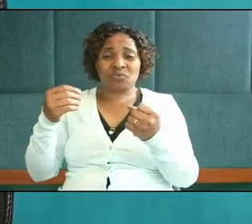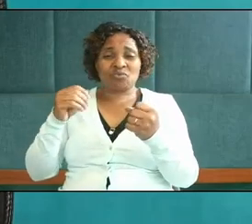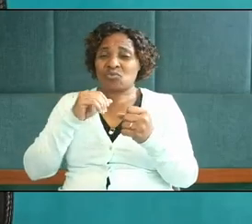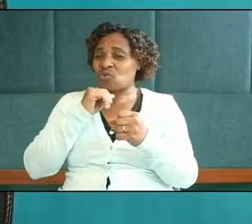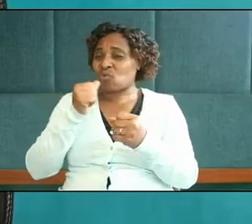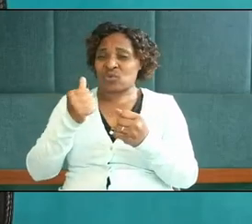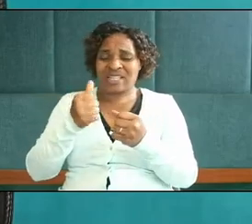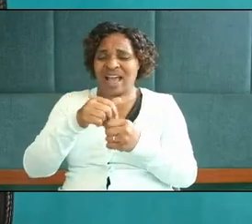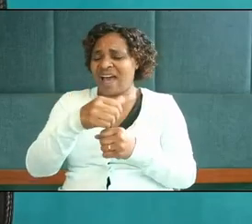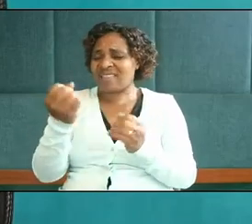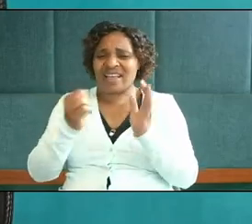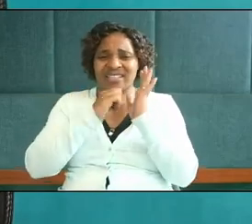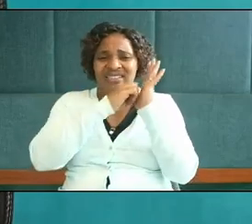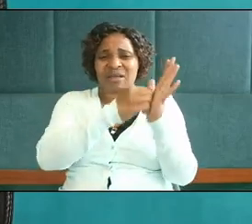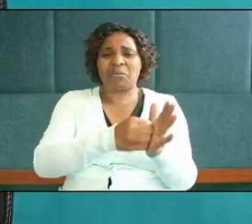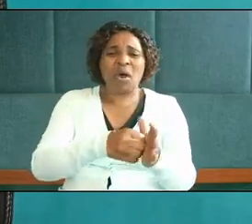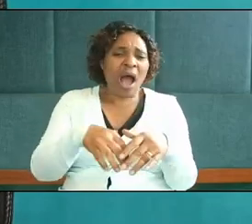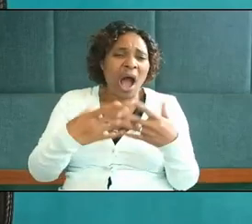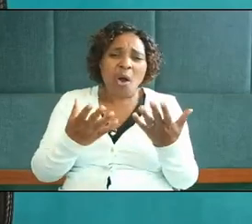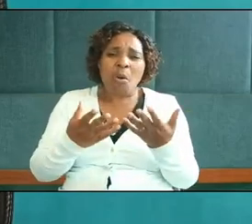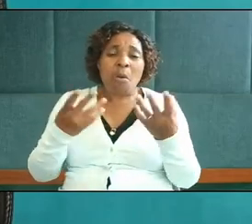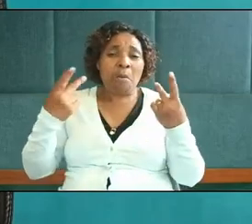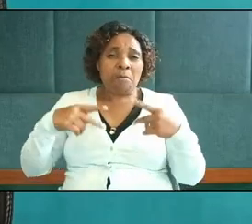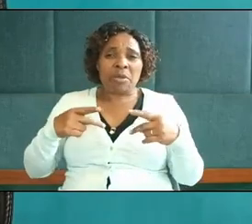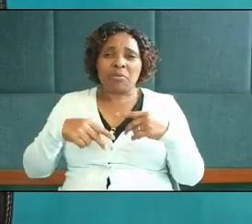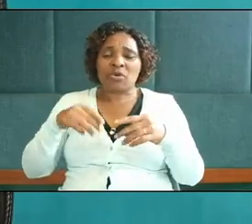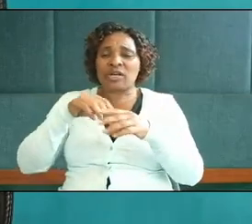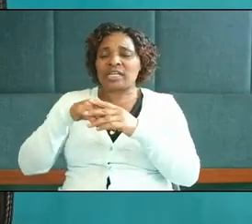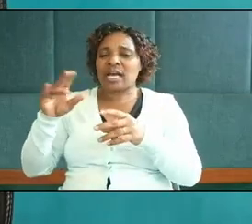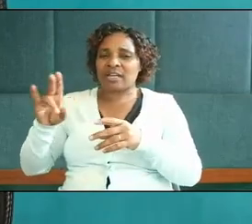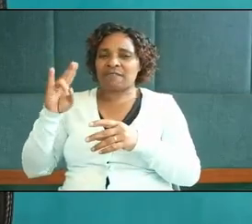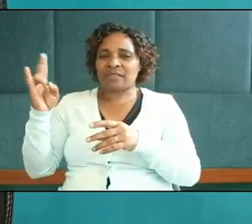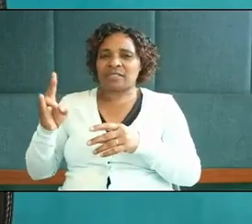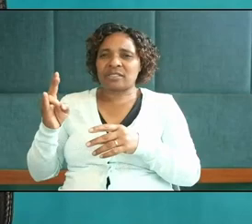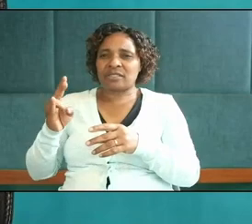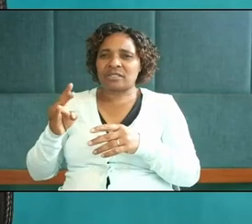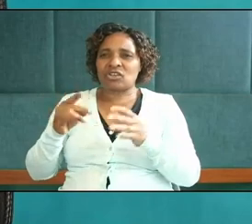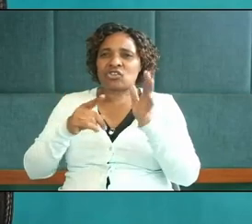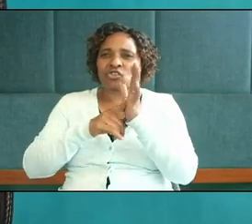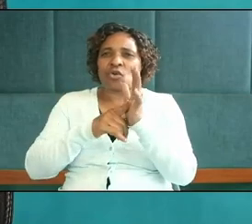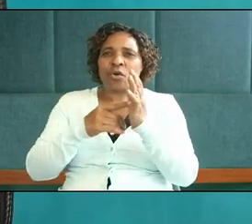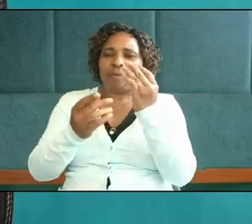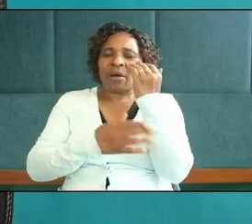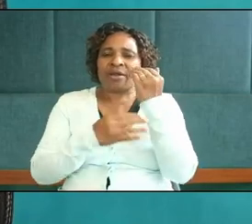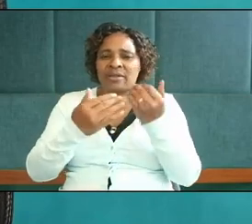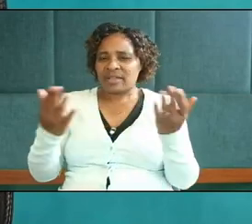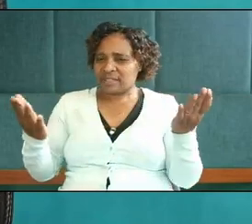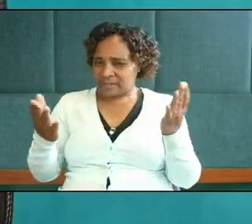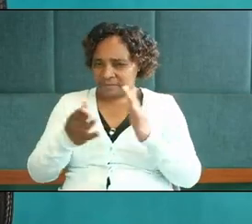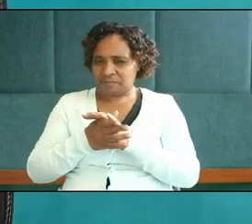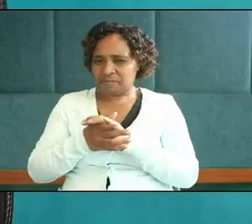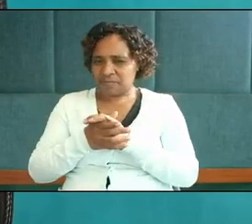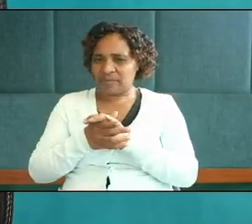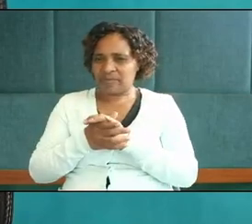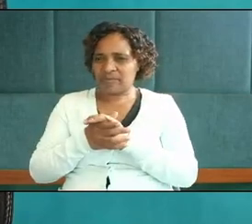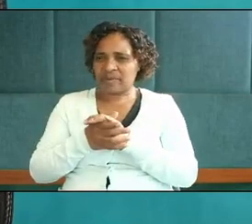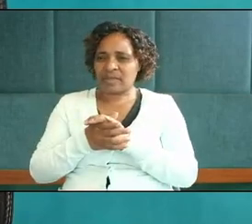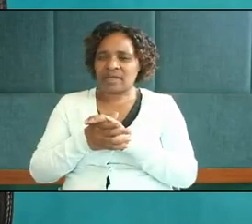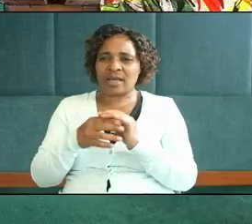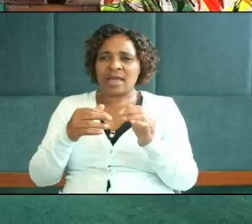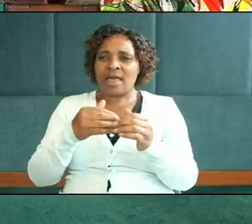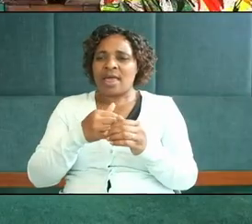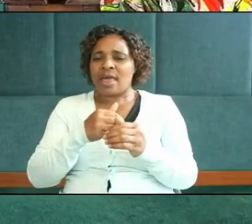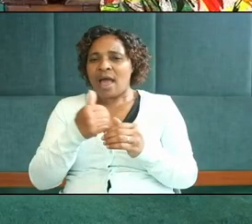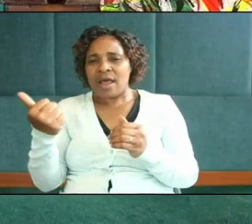have any other examples? How is it that people in this day and age have shown that they know not the Lord, like the sons of Eli? Any